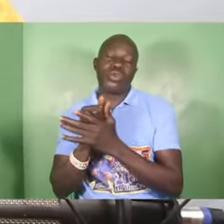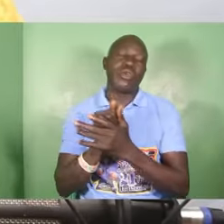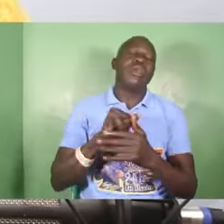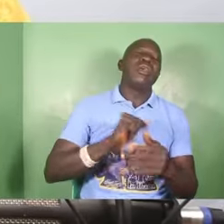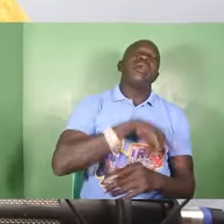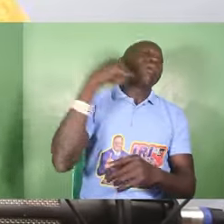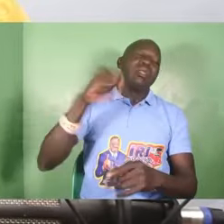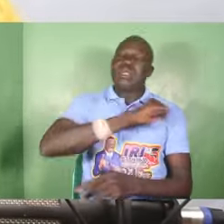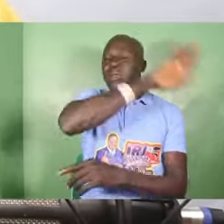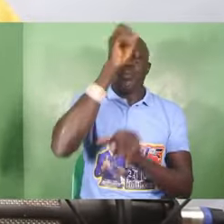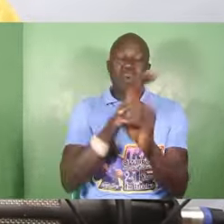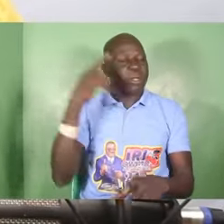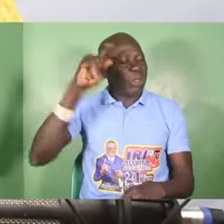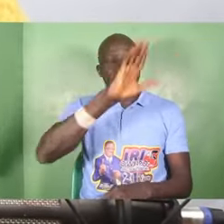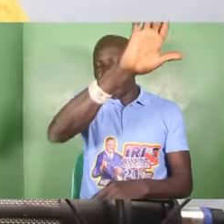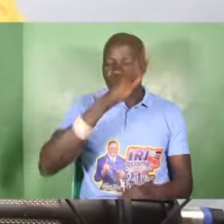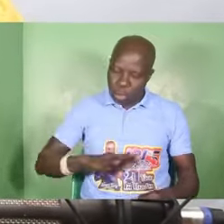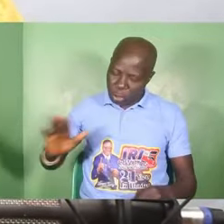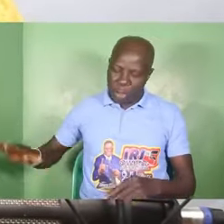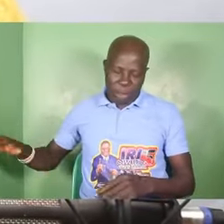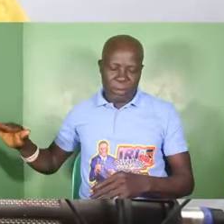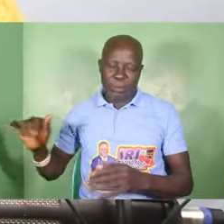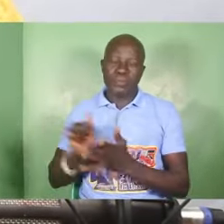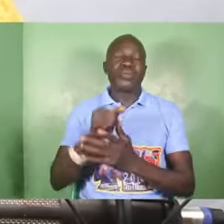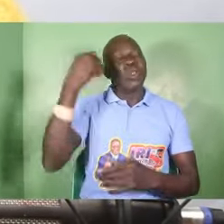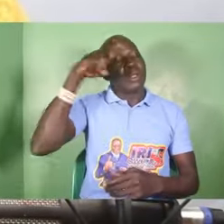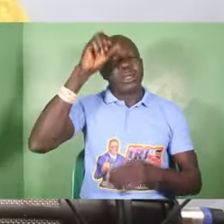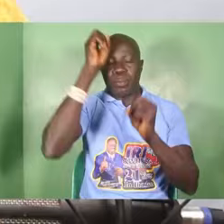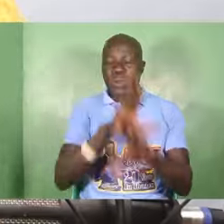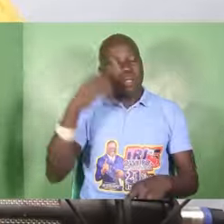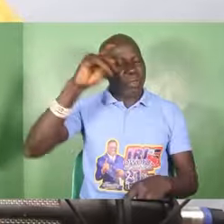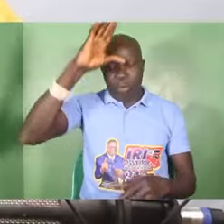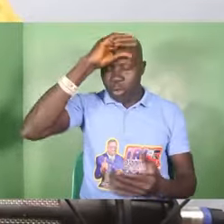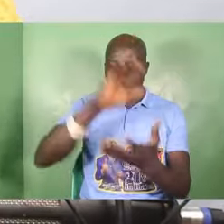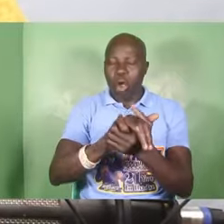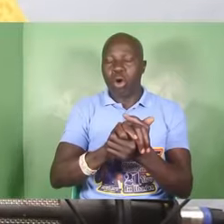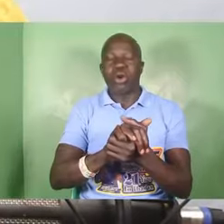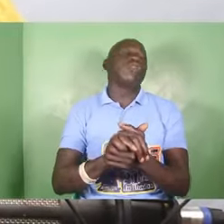going out. Let it be not until your children. Let it be not until your